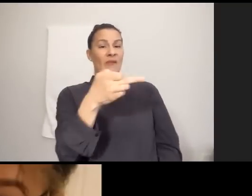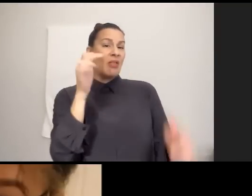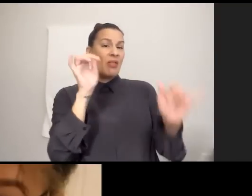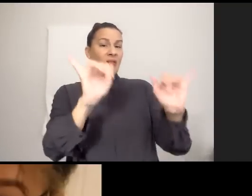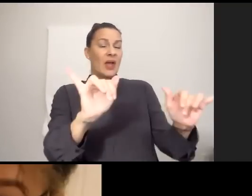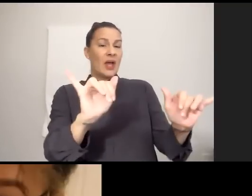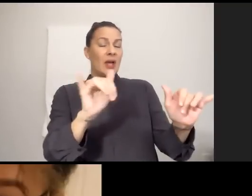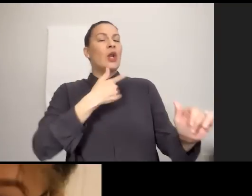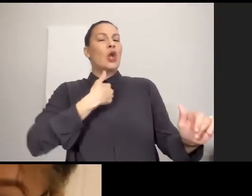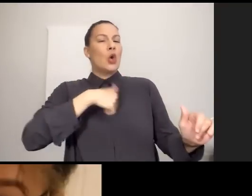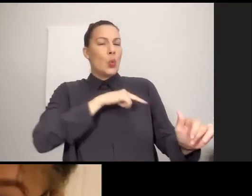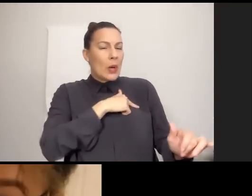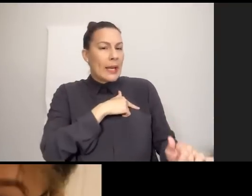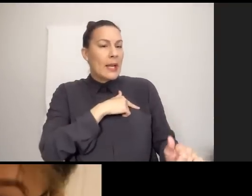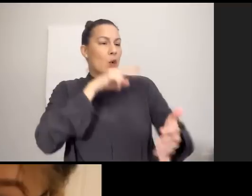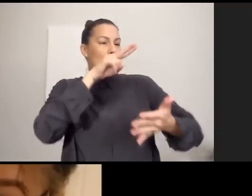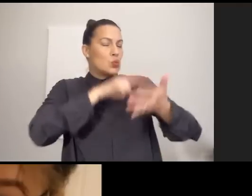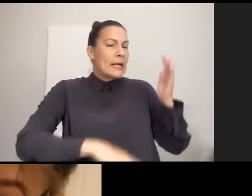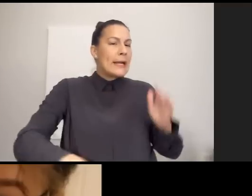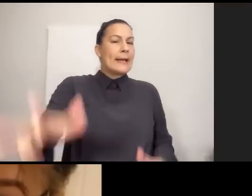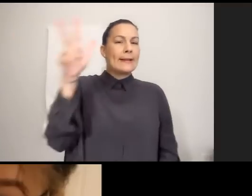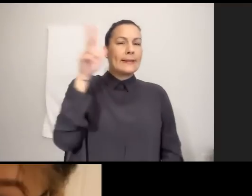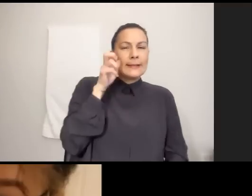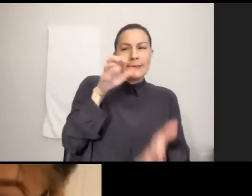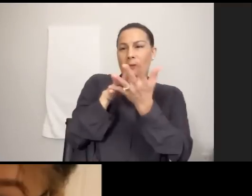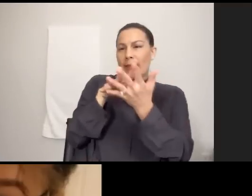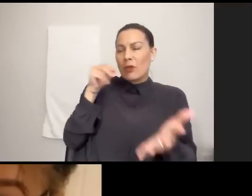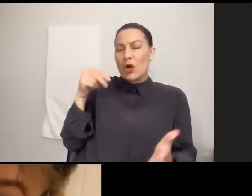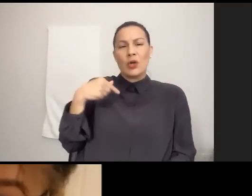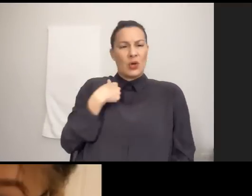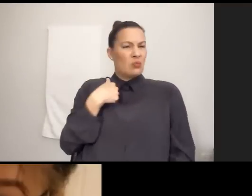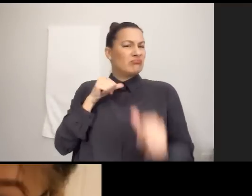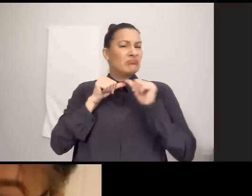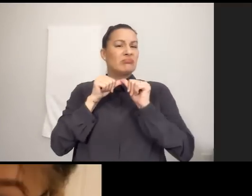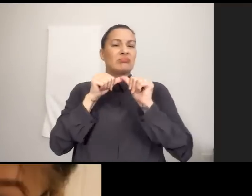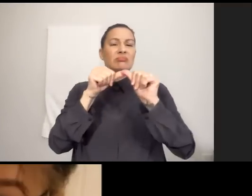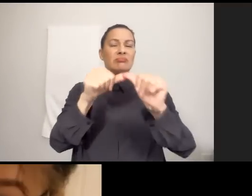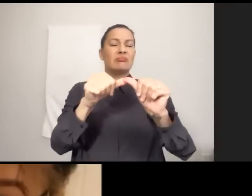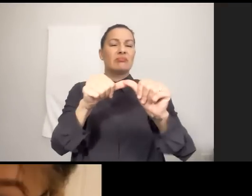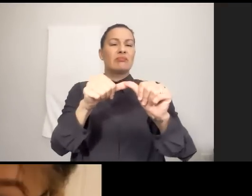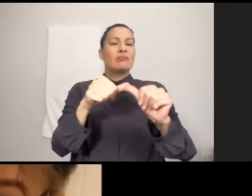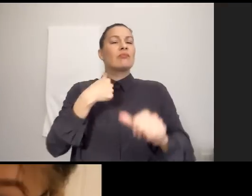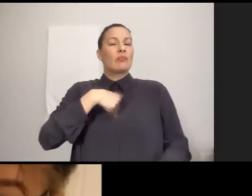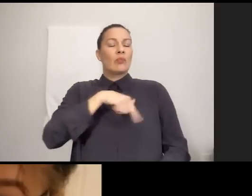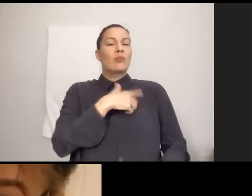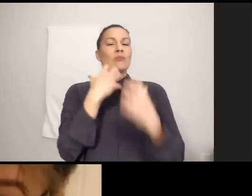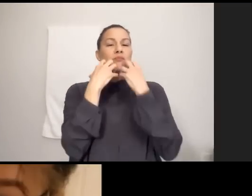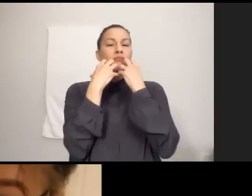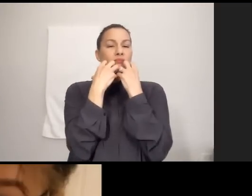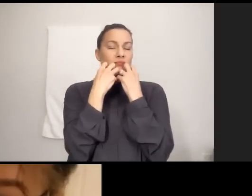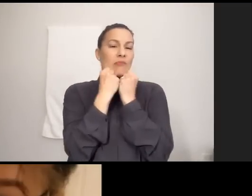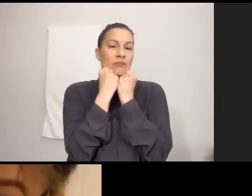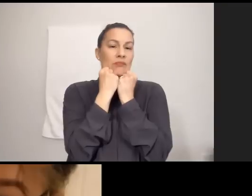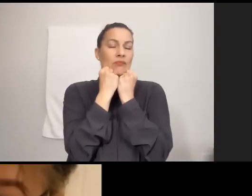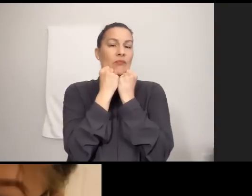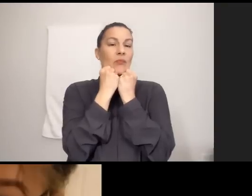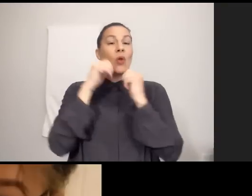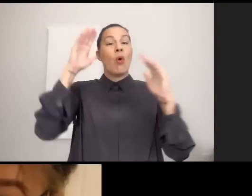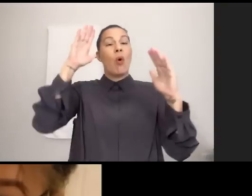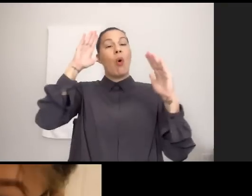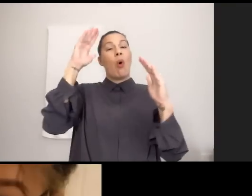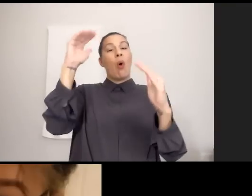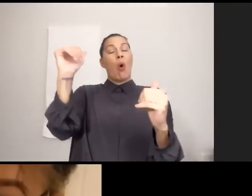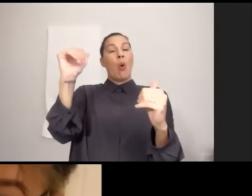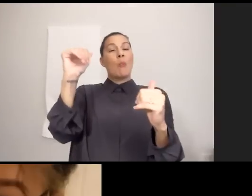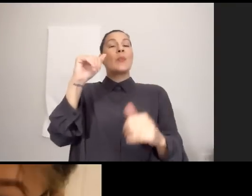we learn, and we won't stop. We hold close to these words from Mariam Kaba. Hope is a